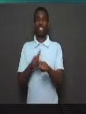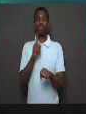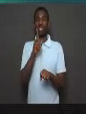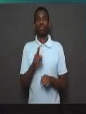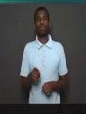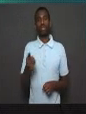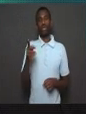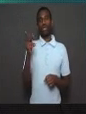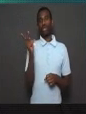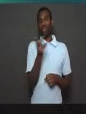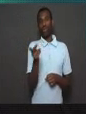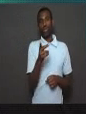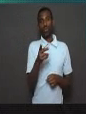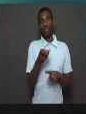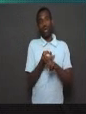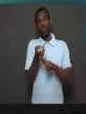subtracting their velocities.